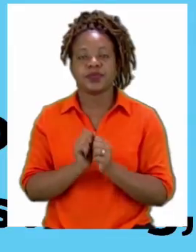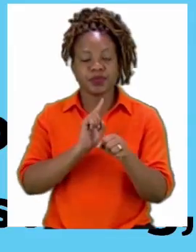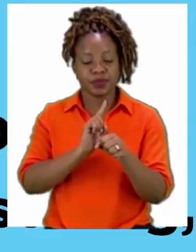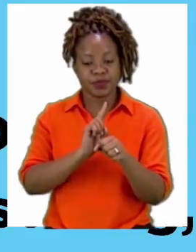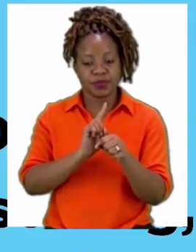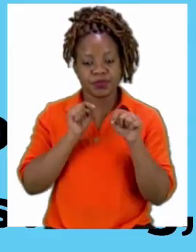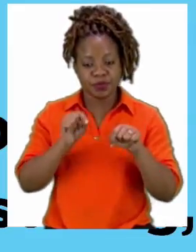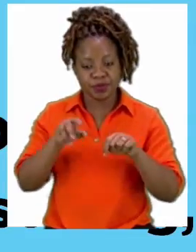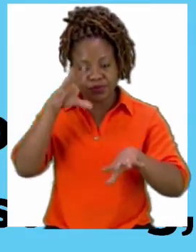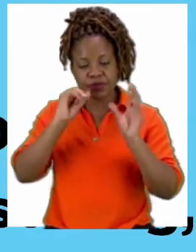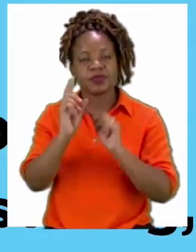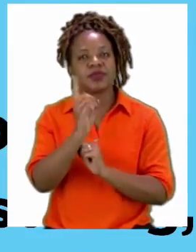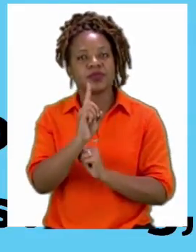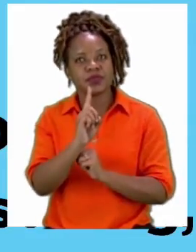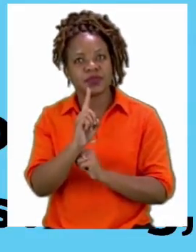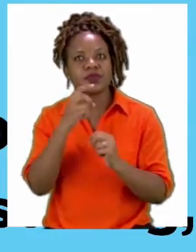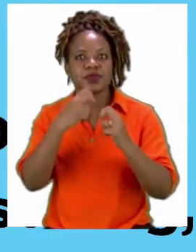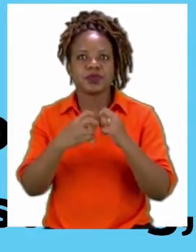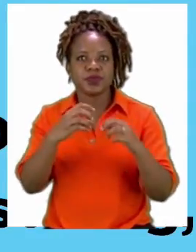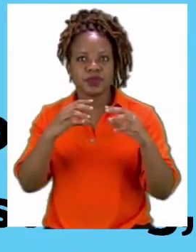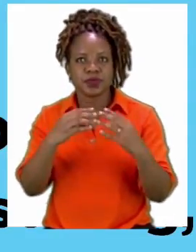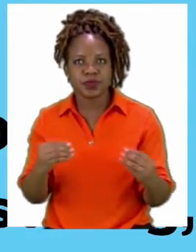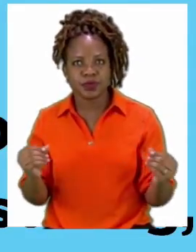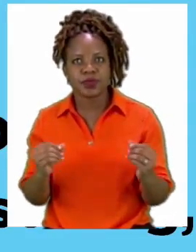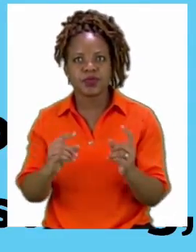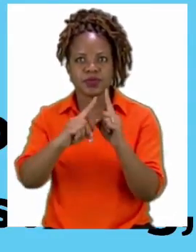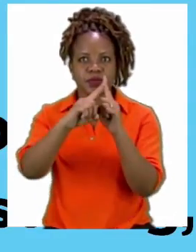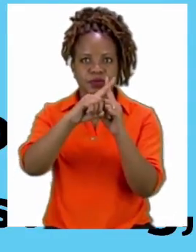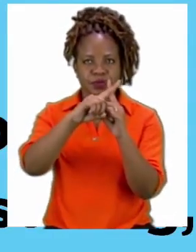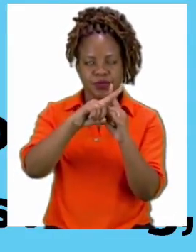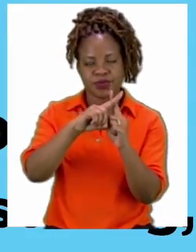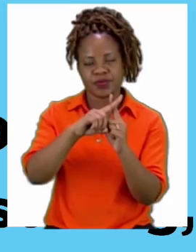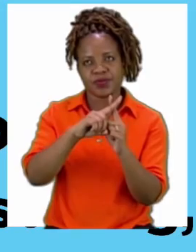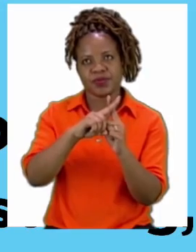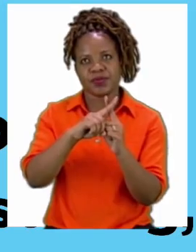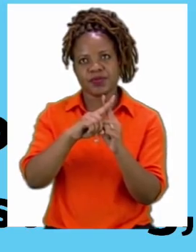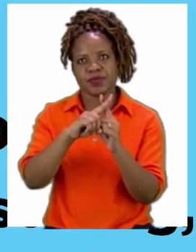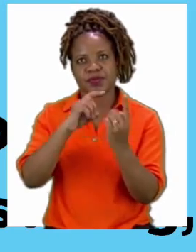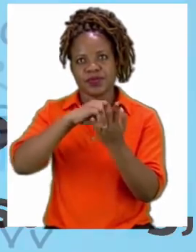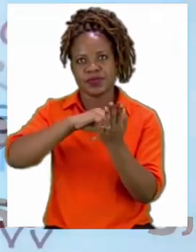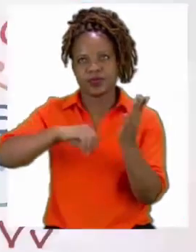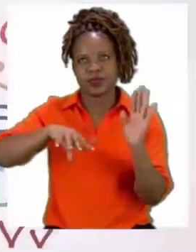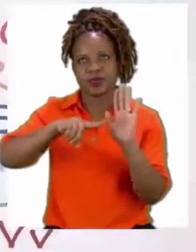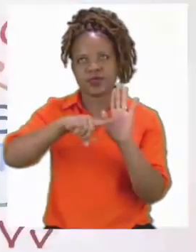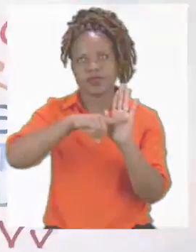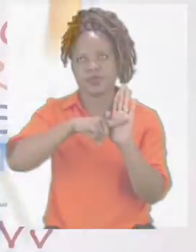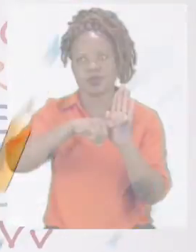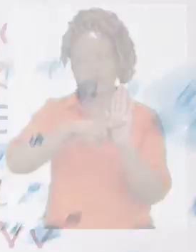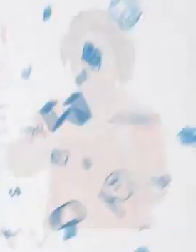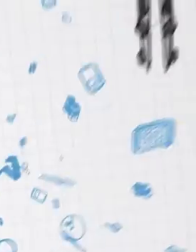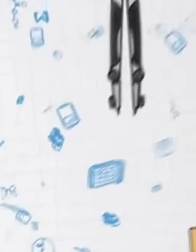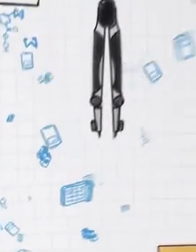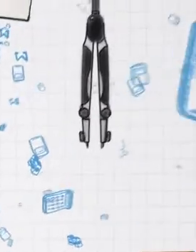about problem solving, multiplication, and subtraction.